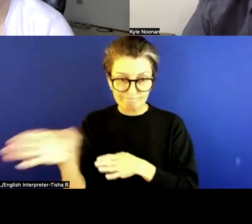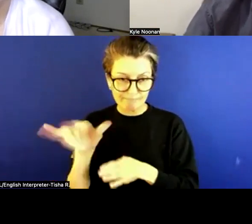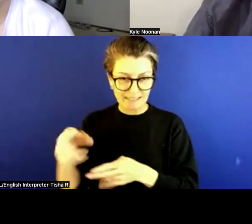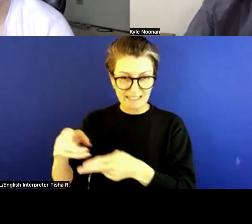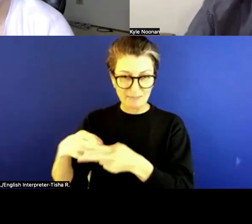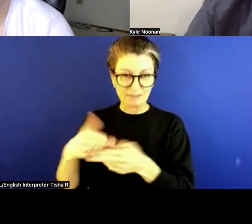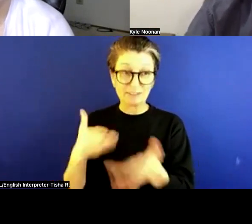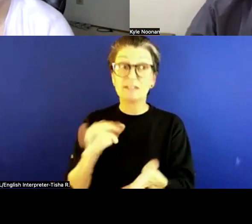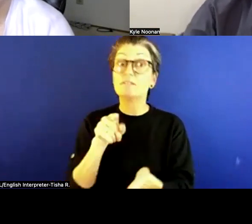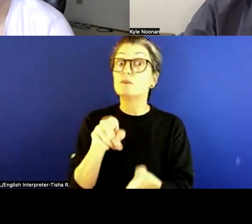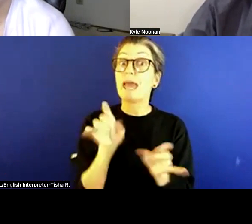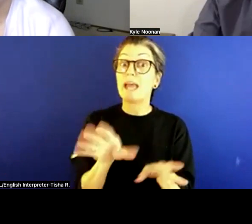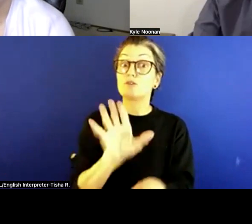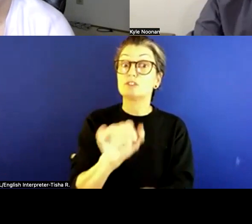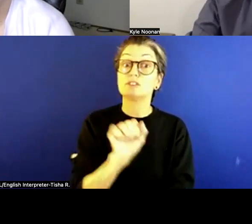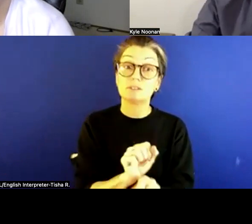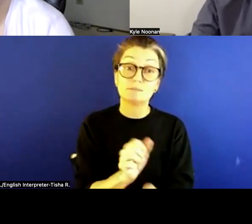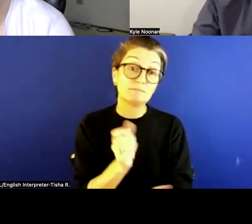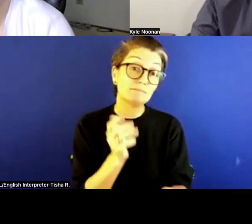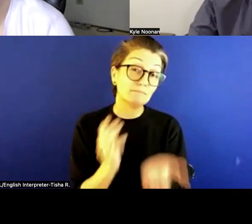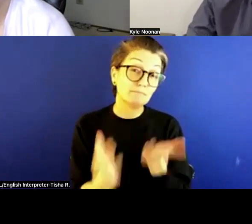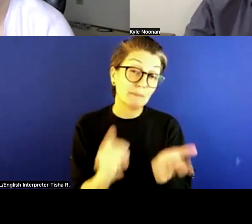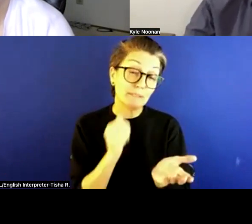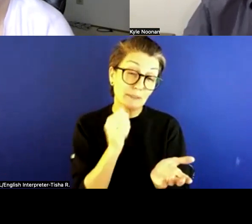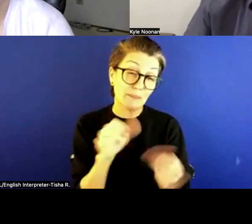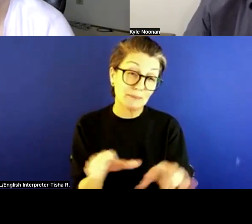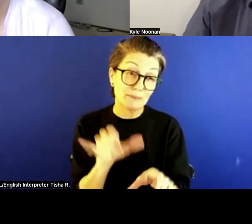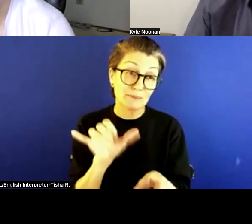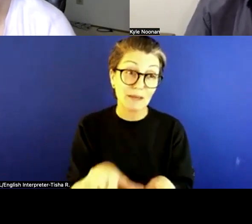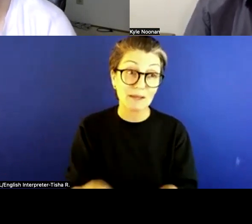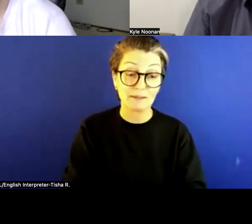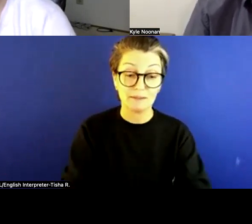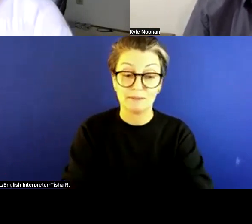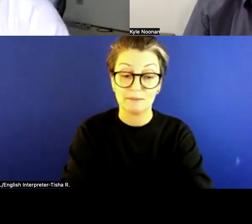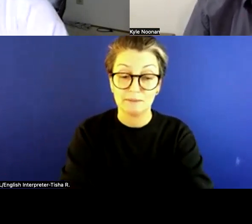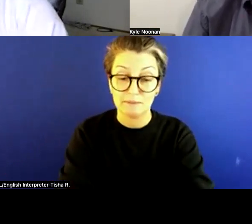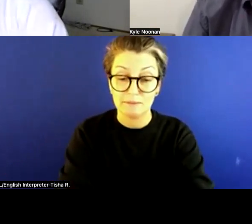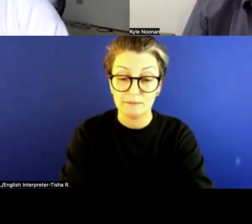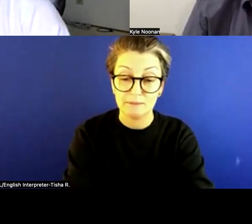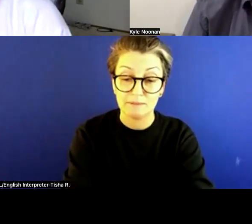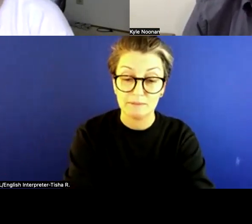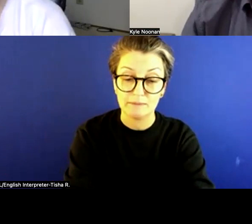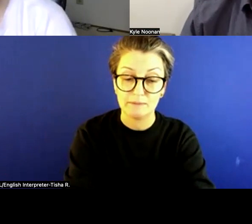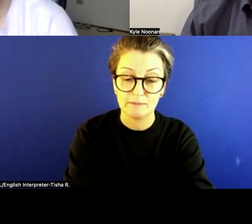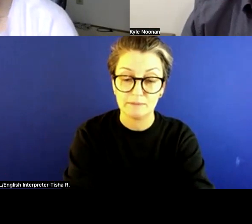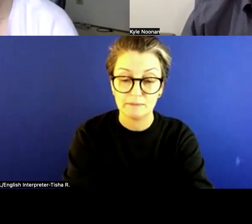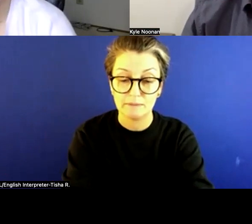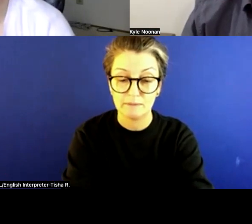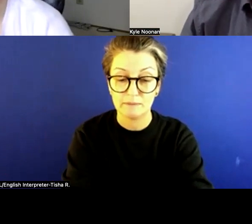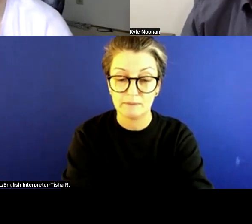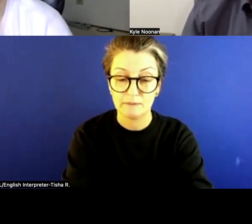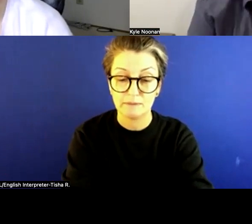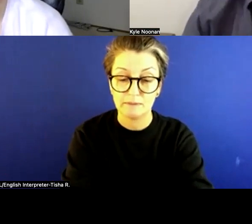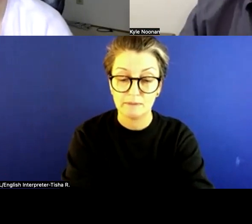if you hated your job, maybe don't do that, but if you just need something, some stability, that might help